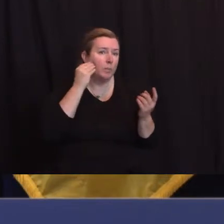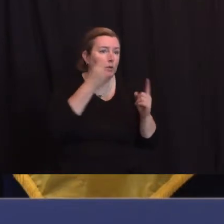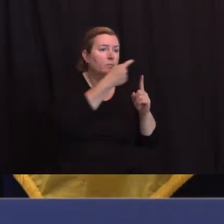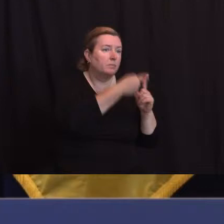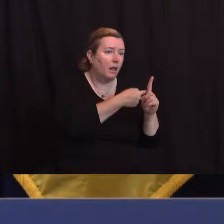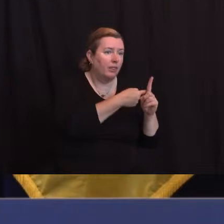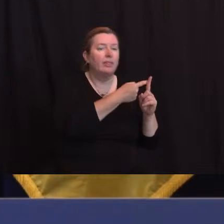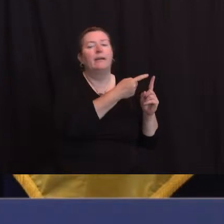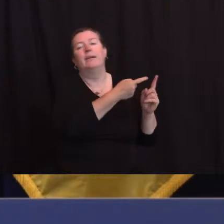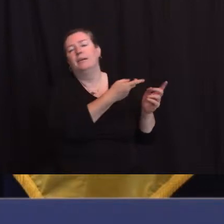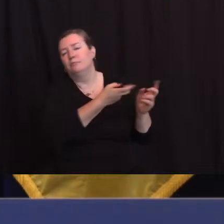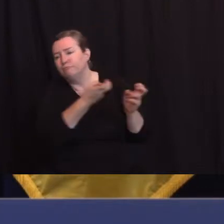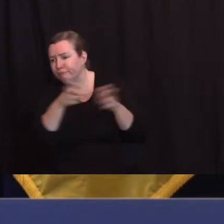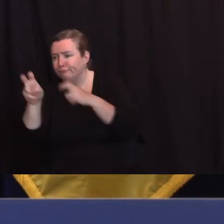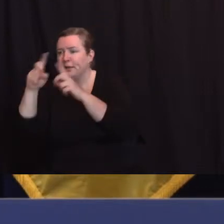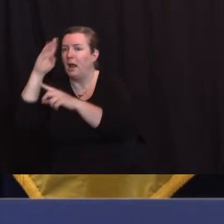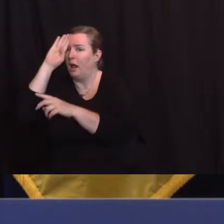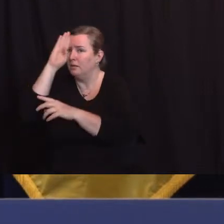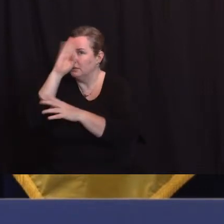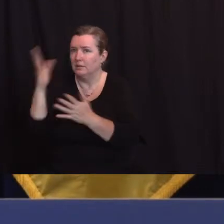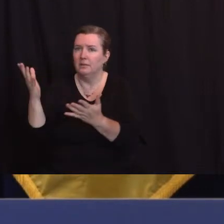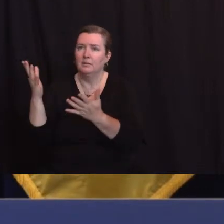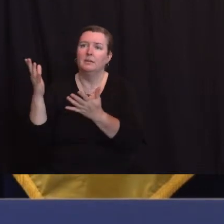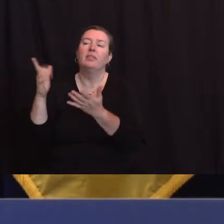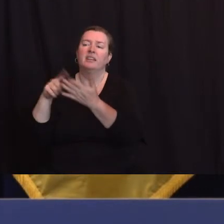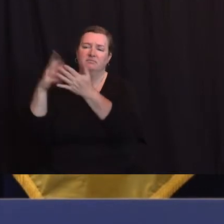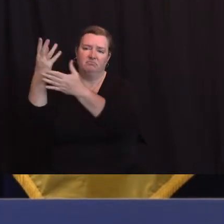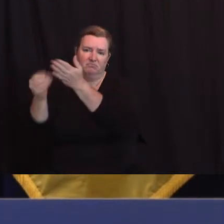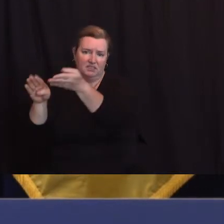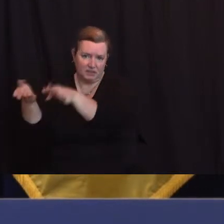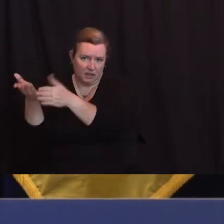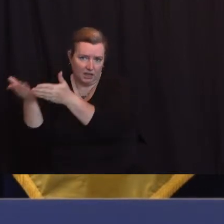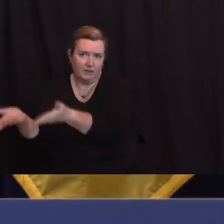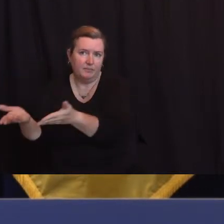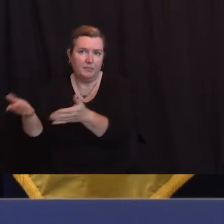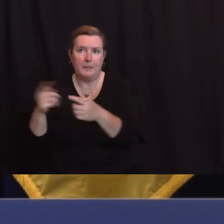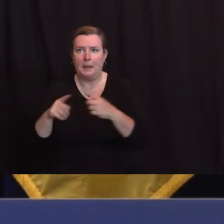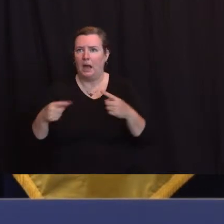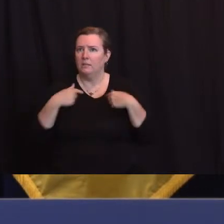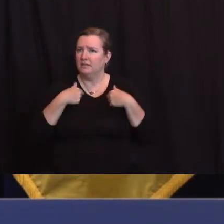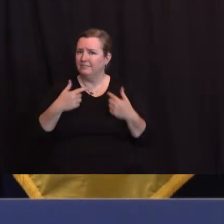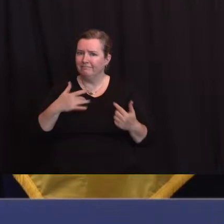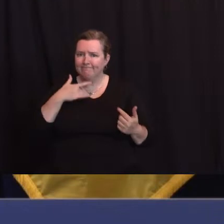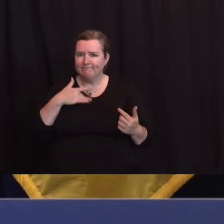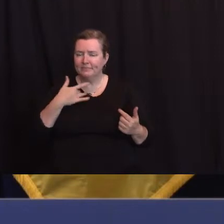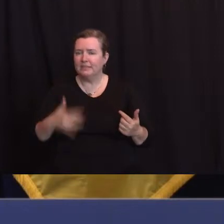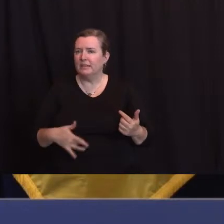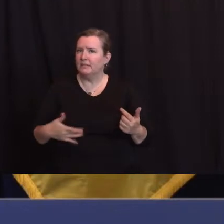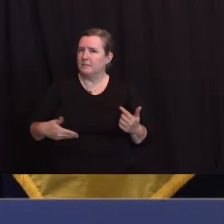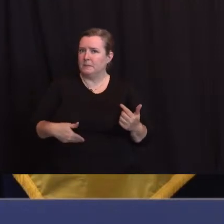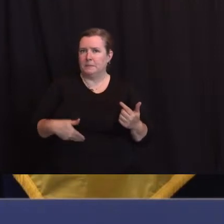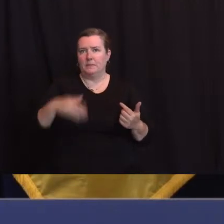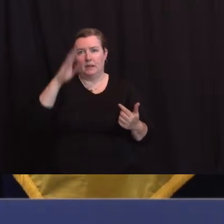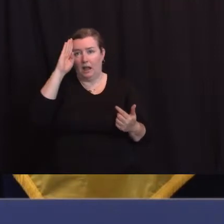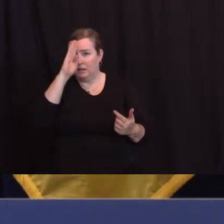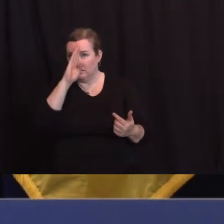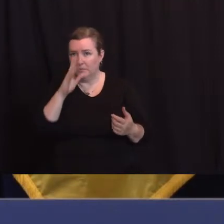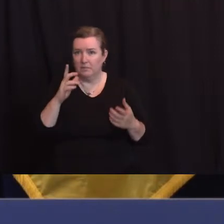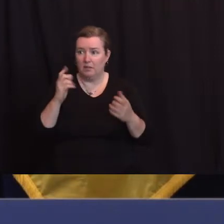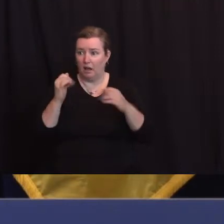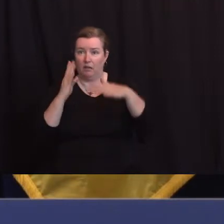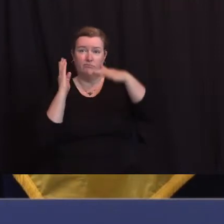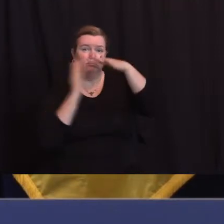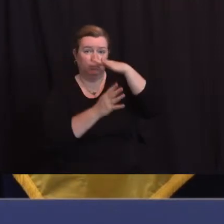I can't say for sure, but what I can almost virtually say, certainly say for sure, is folks who are going into the